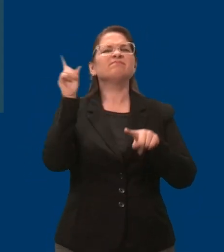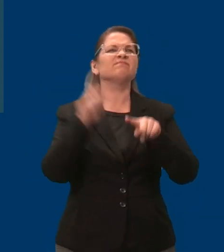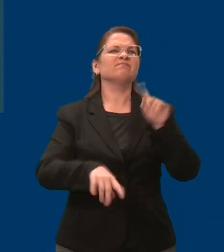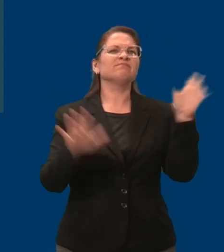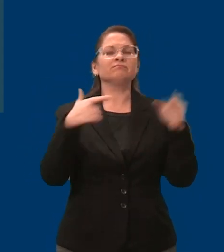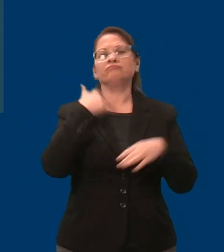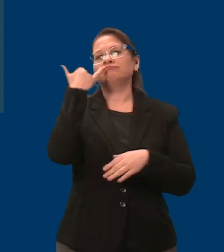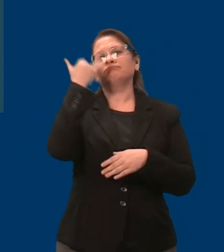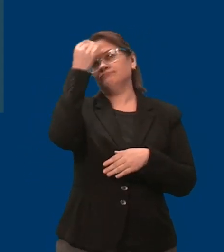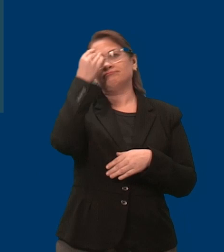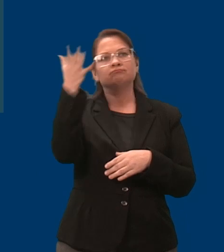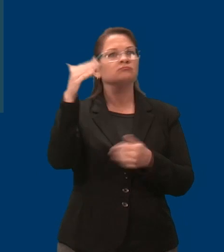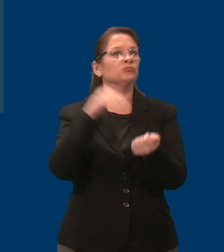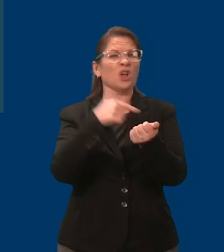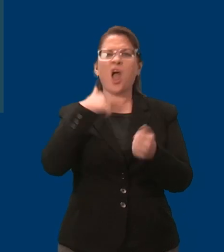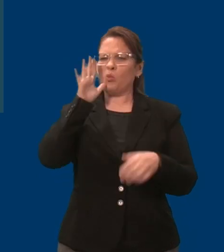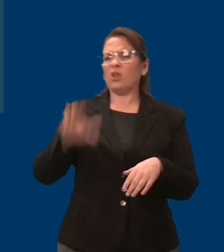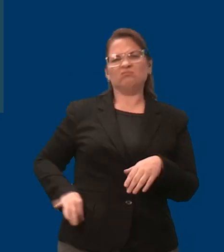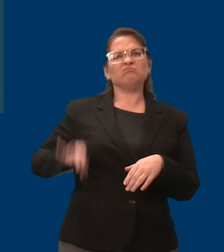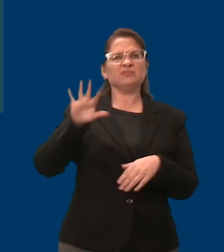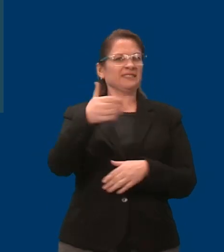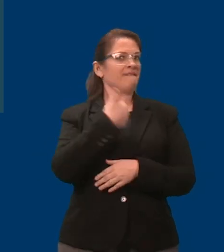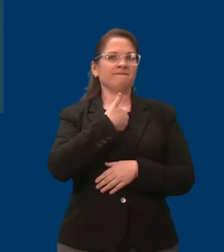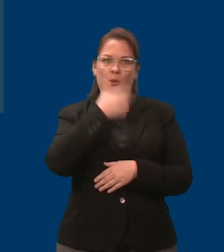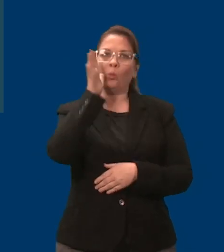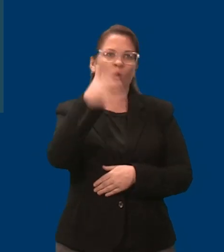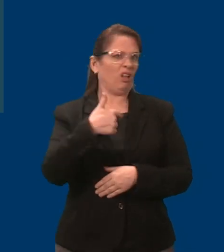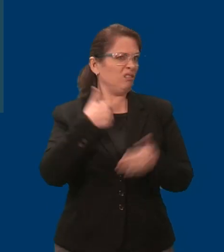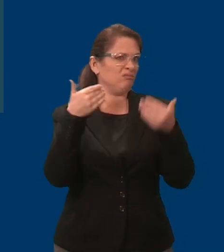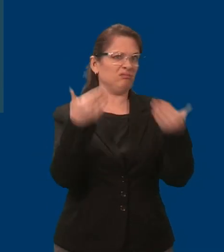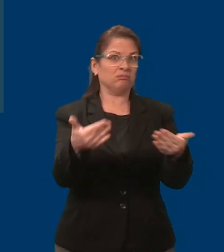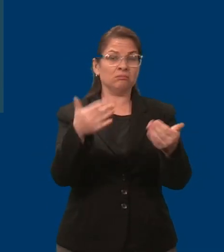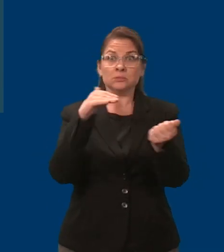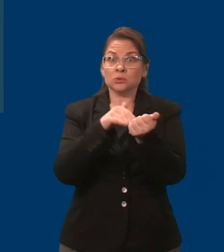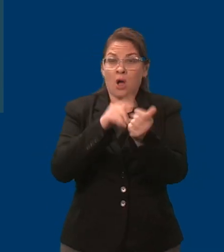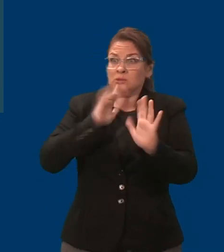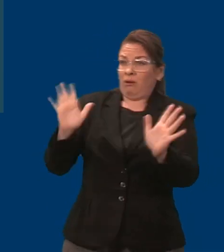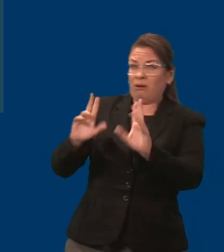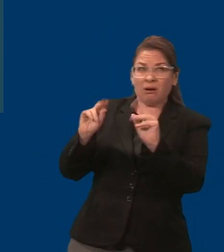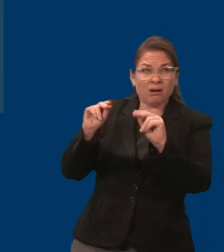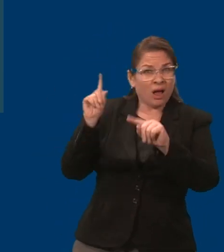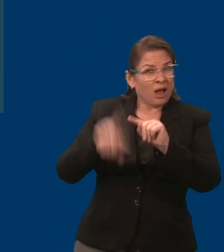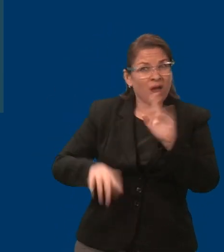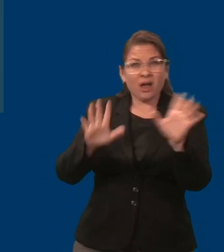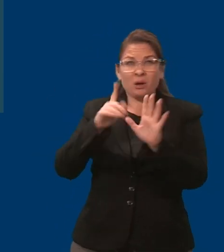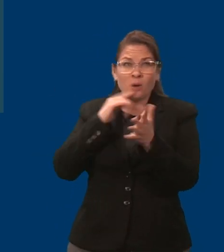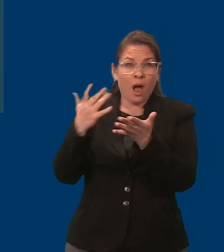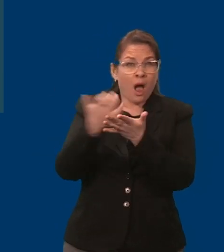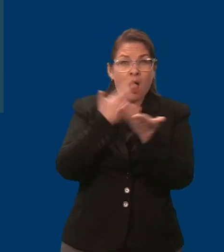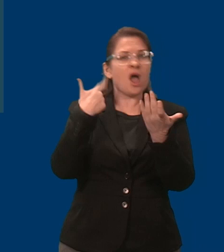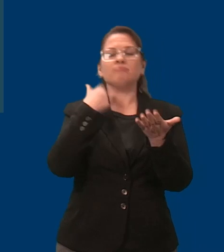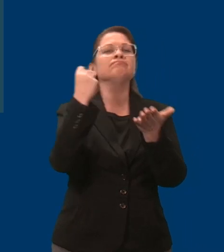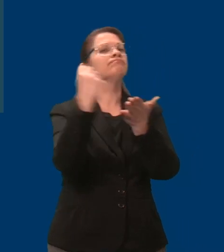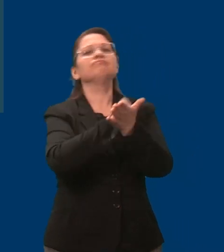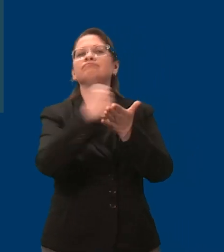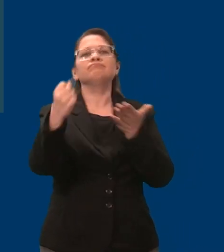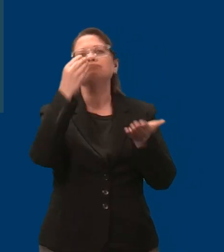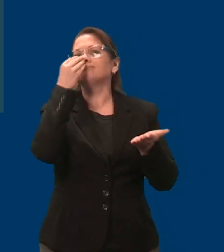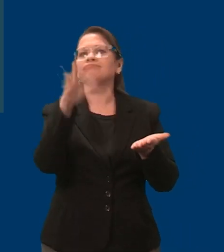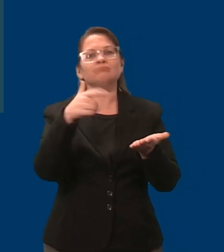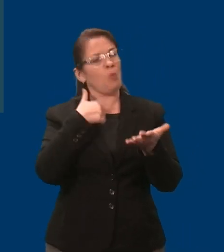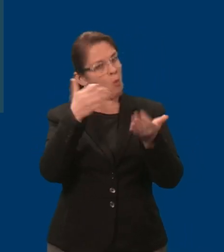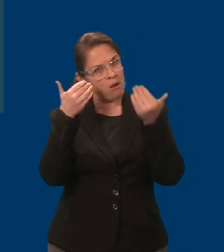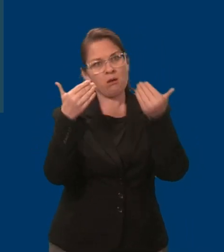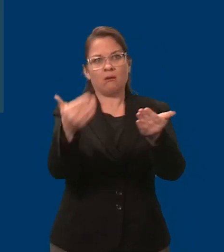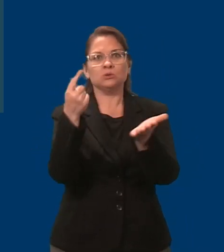told me they normally don't do that and I would need to give a credit card and it could cost up to $5,000 or more for the visit. They also said that even if insurance